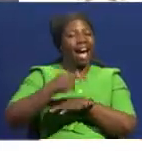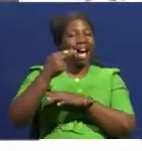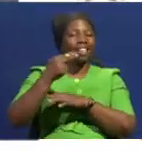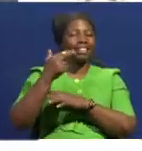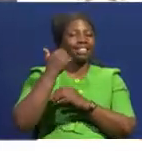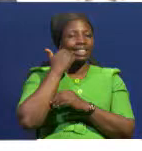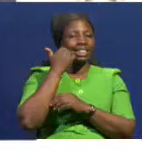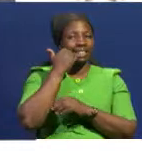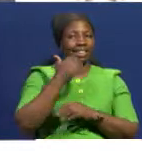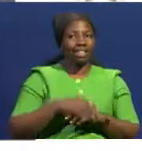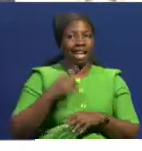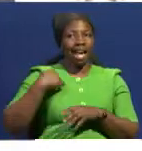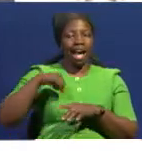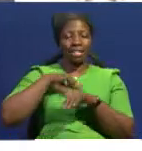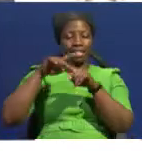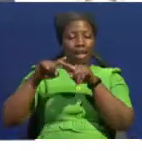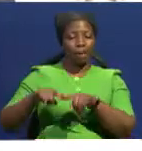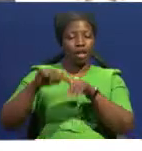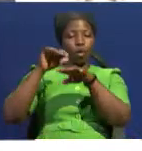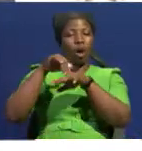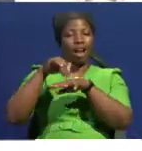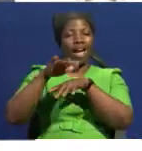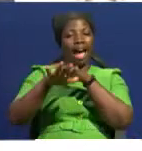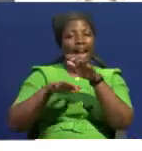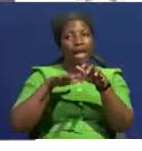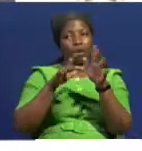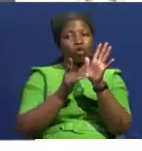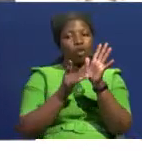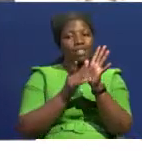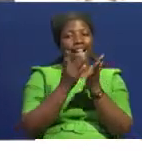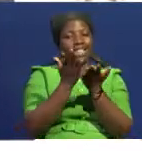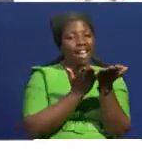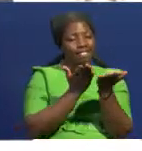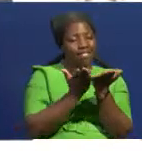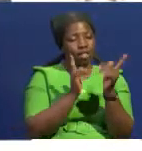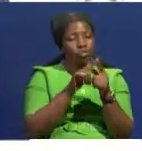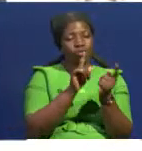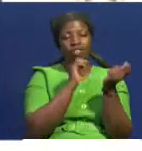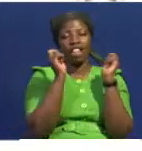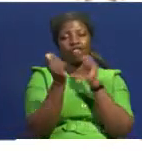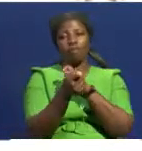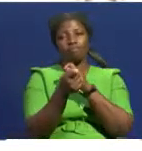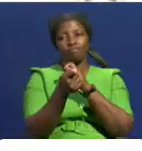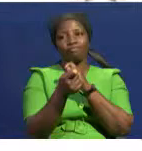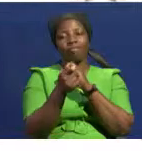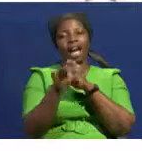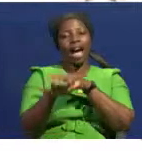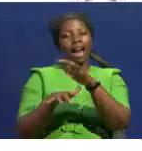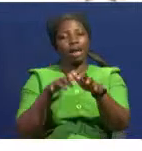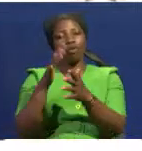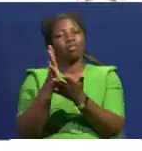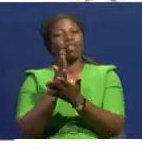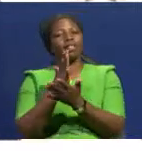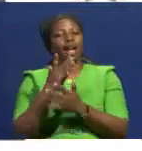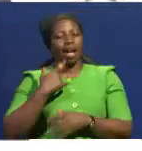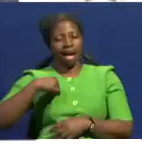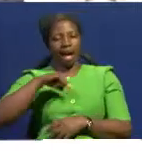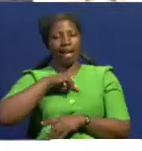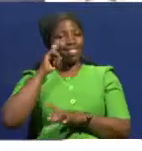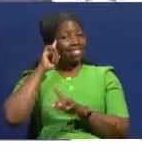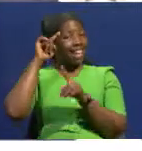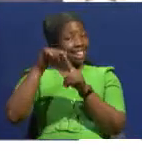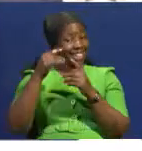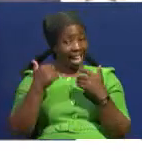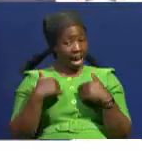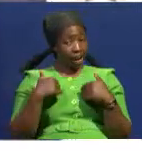heavily on the veterinary services to transform the livestock sector. We have targets to achieve